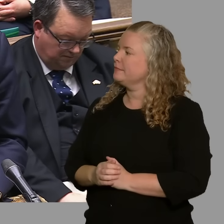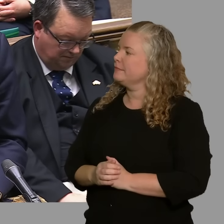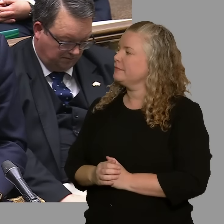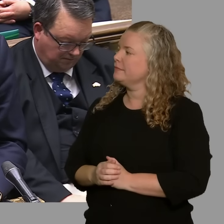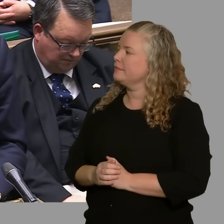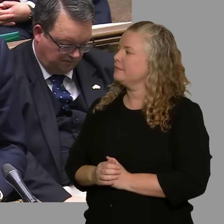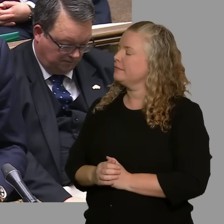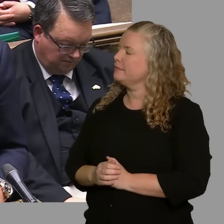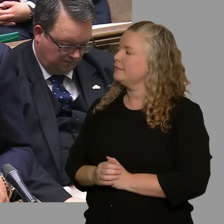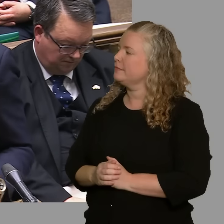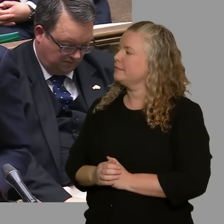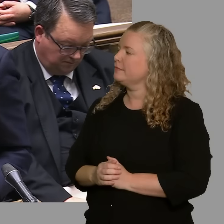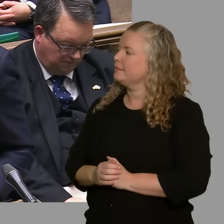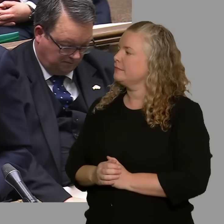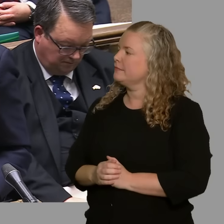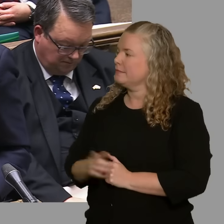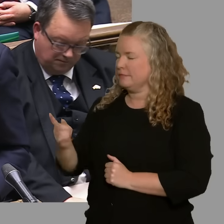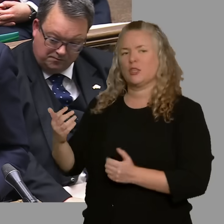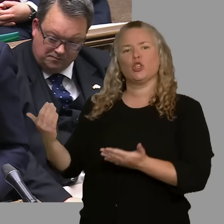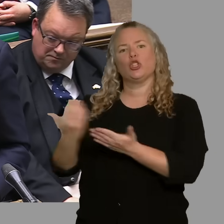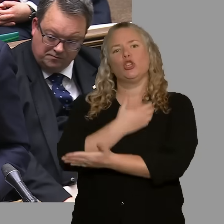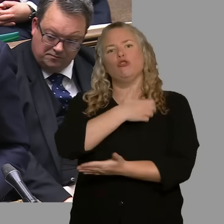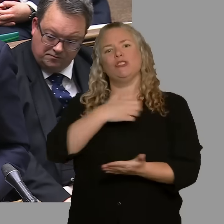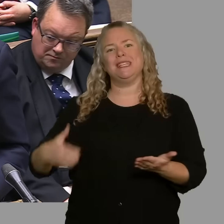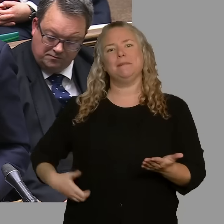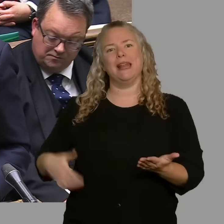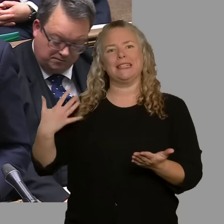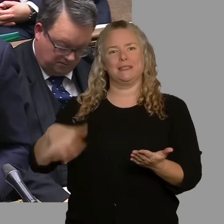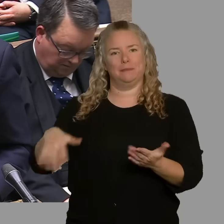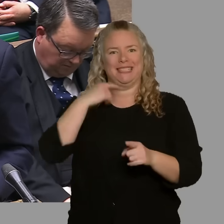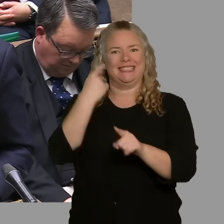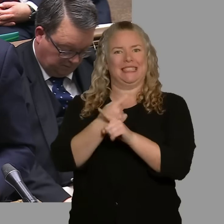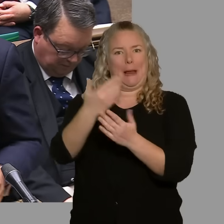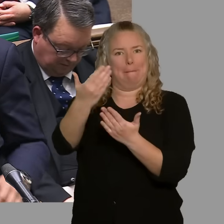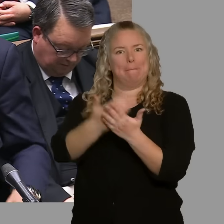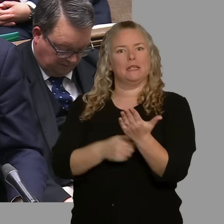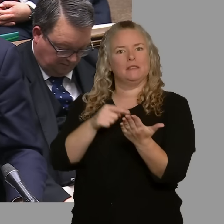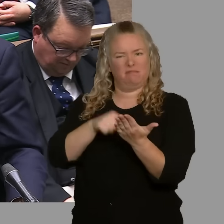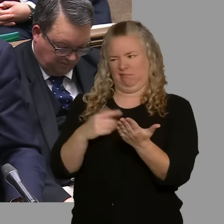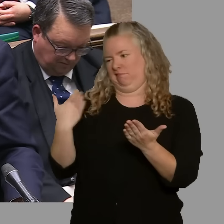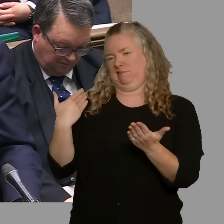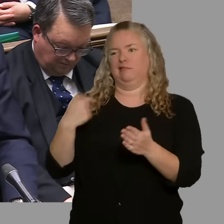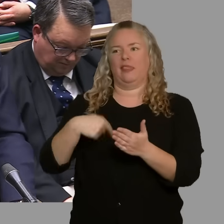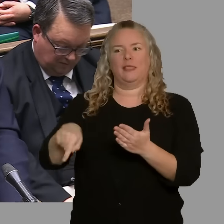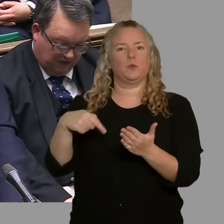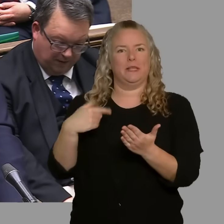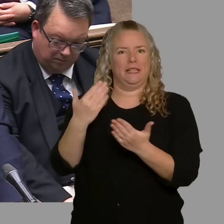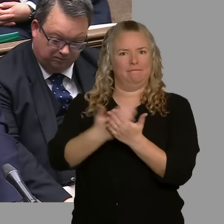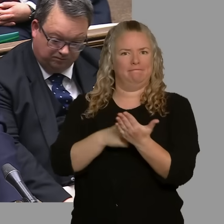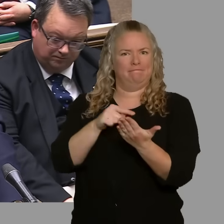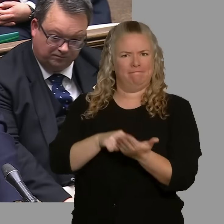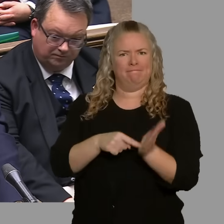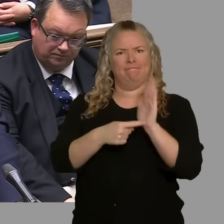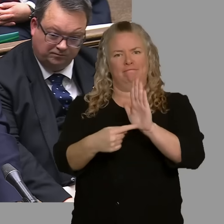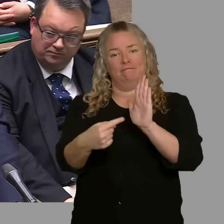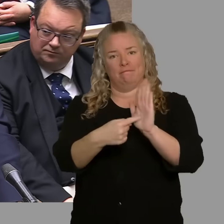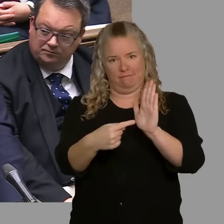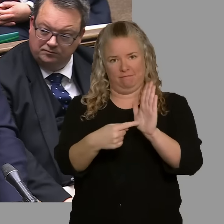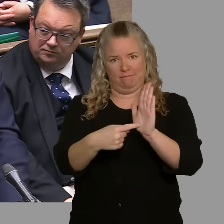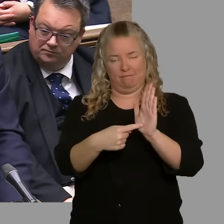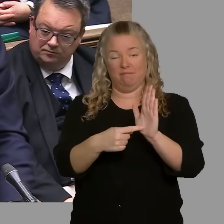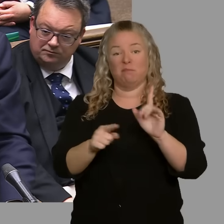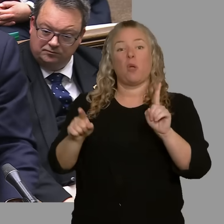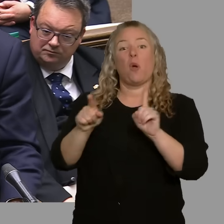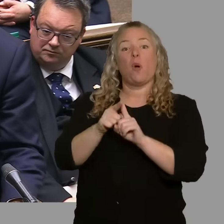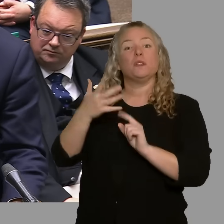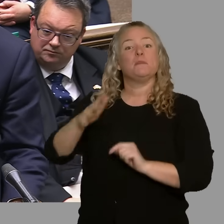question, I have been misquoted, and the misquote, I think, is significant. It has been said